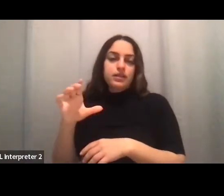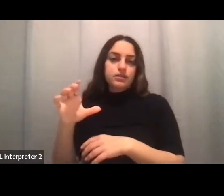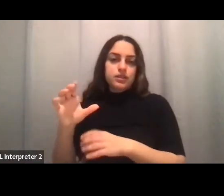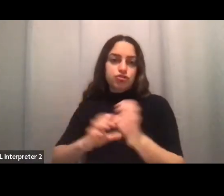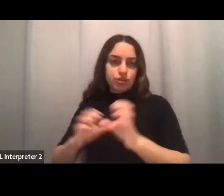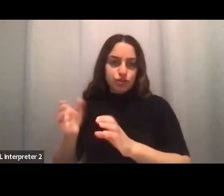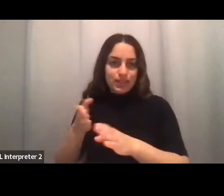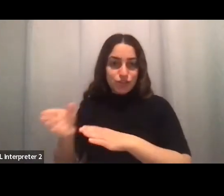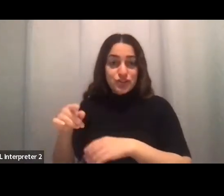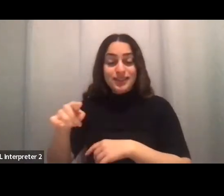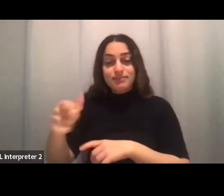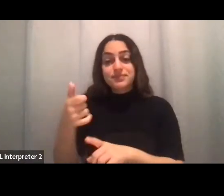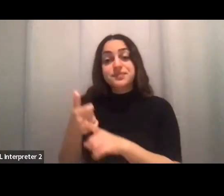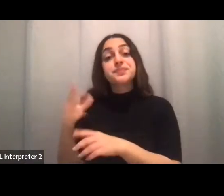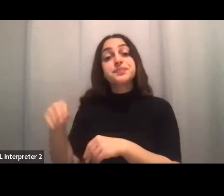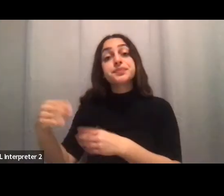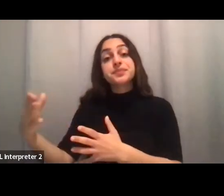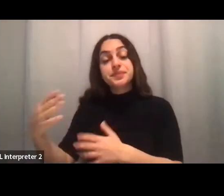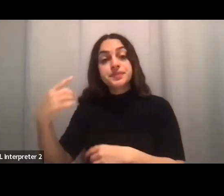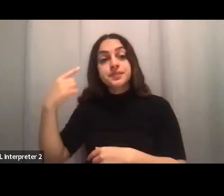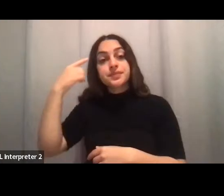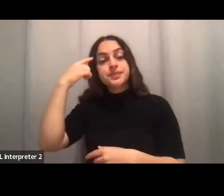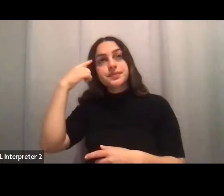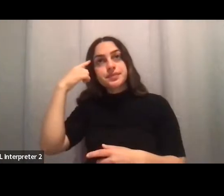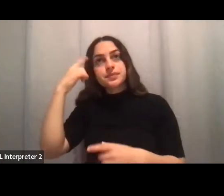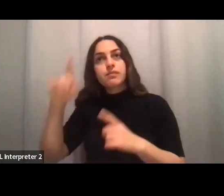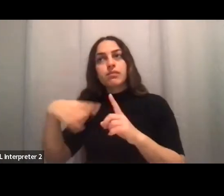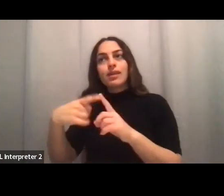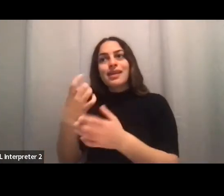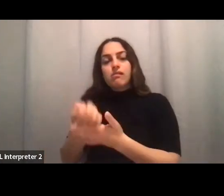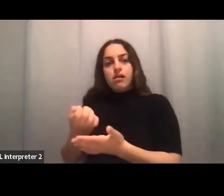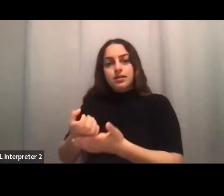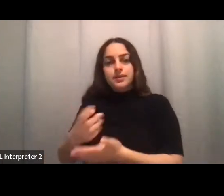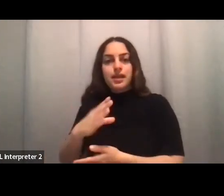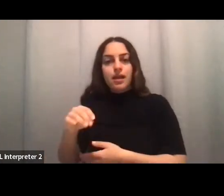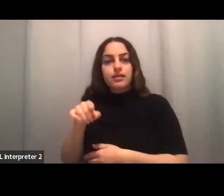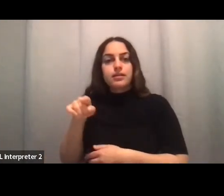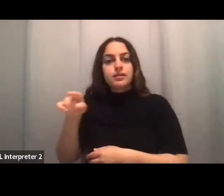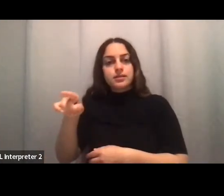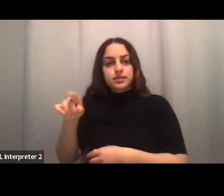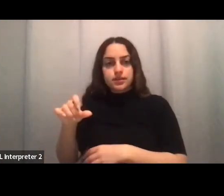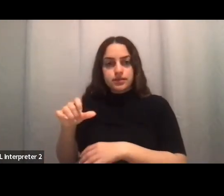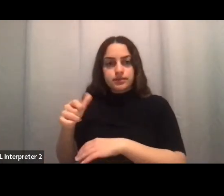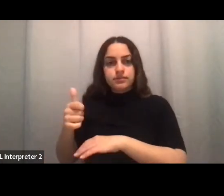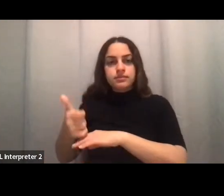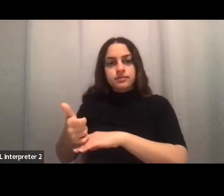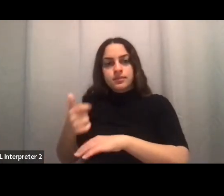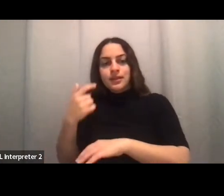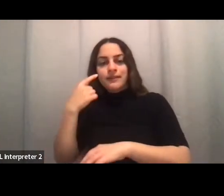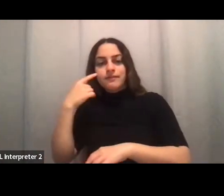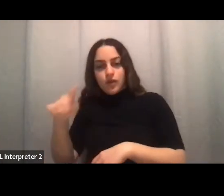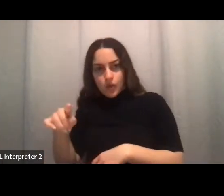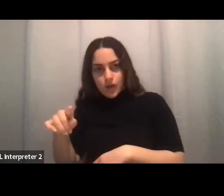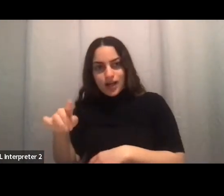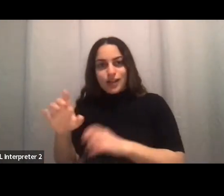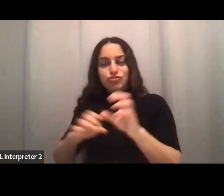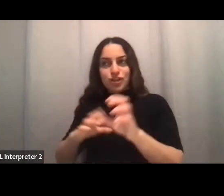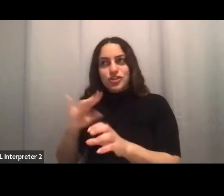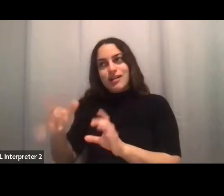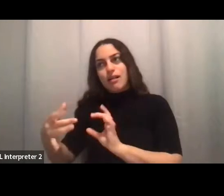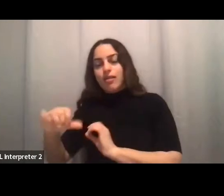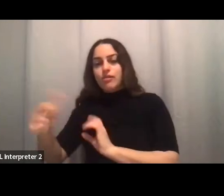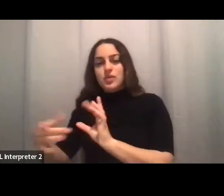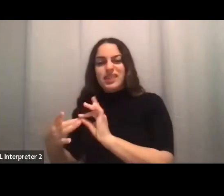and he provides insight into the economy and its implications for construction and related industries